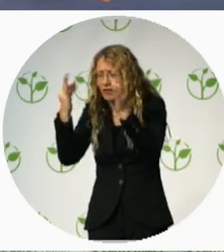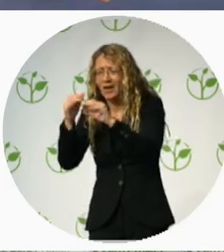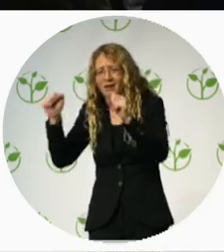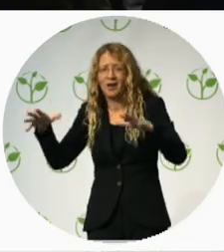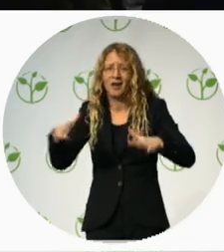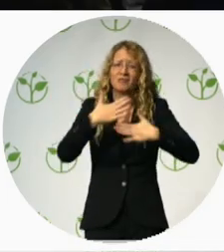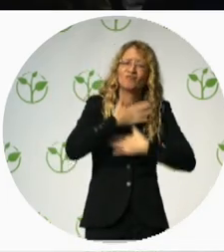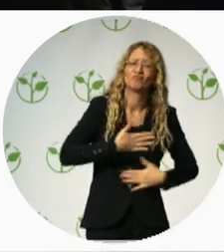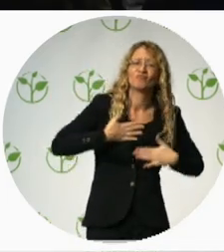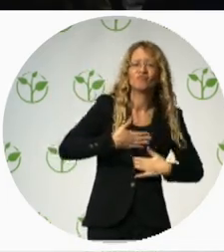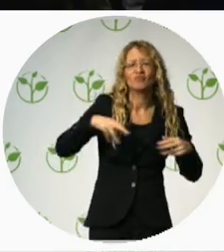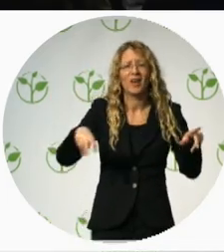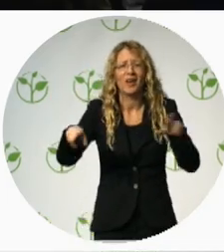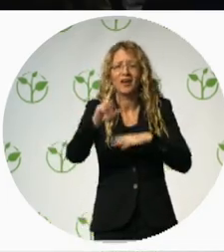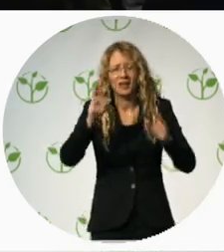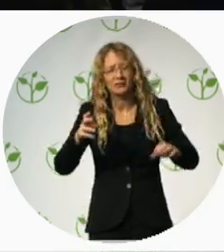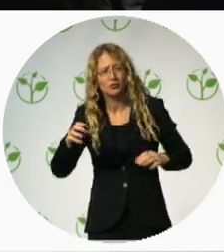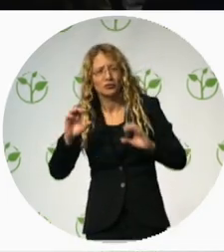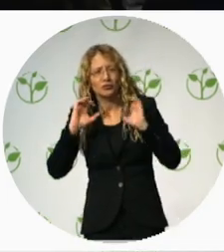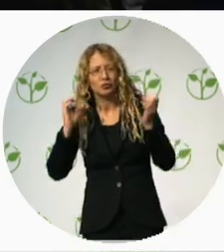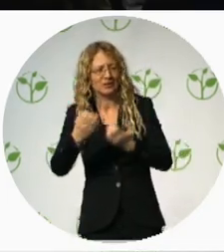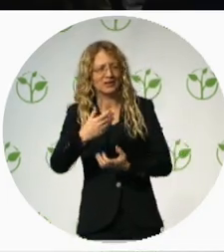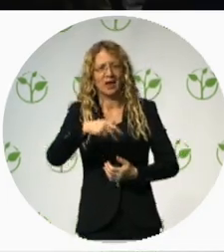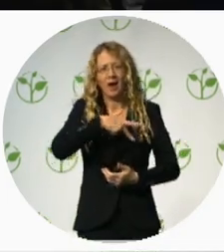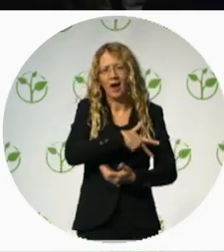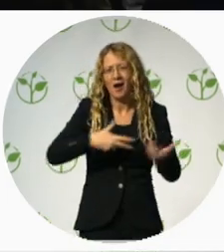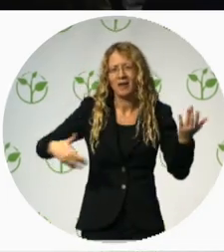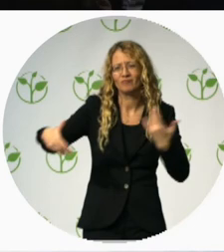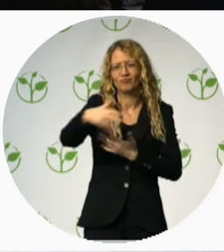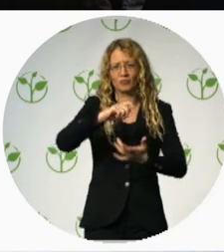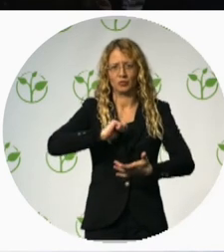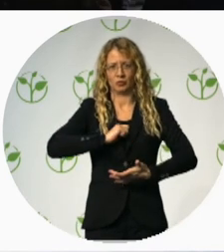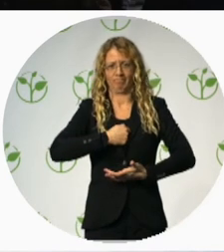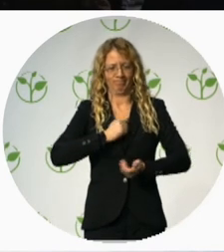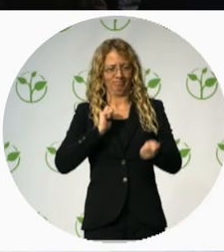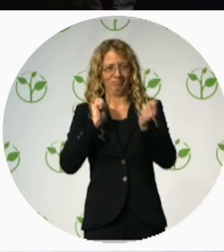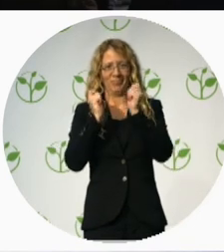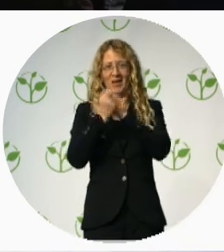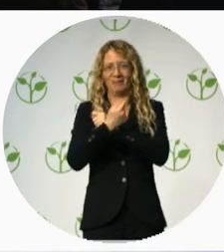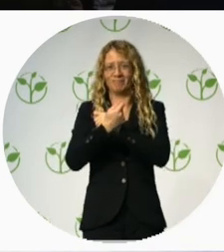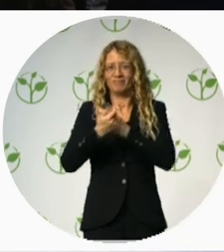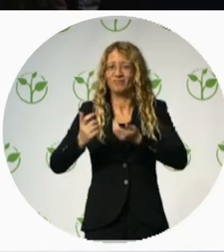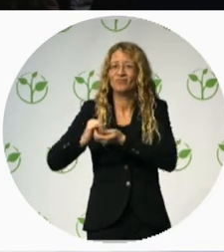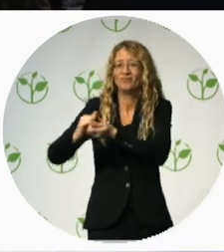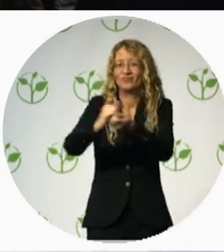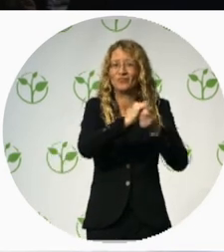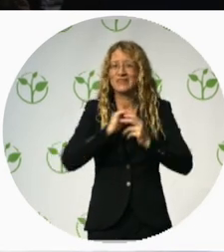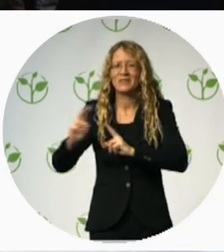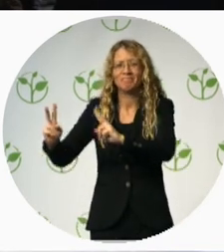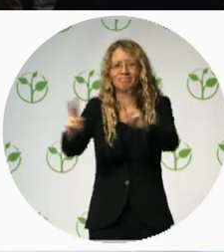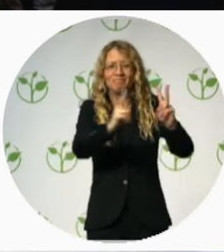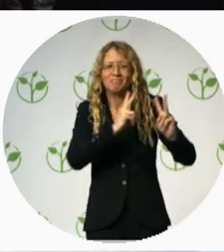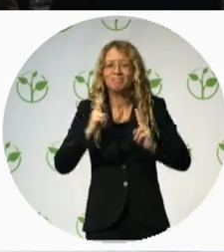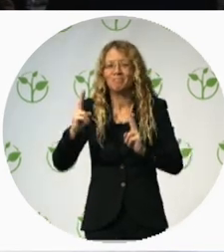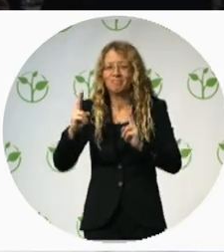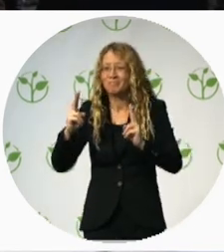agent, aiming to scale up its solutions through changing attitudes, training, and impacting legislation. In 2006, the organization